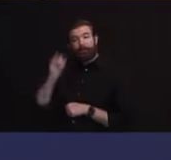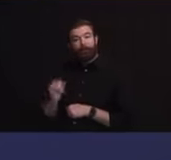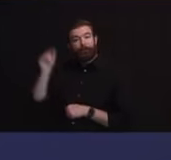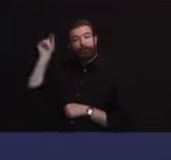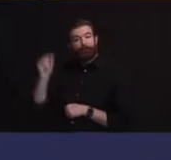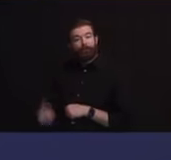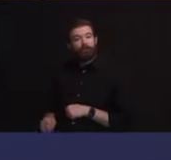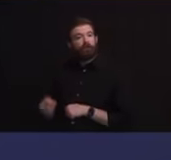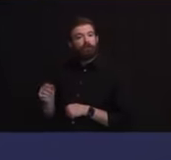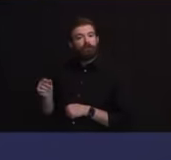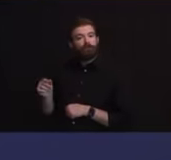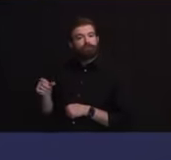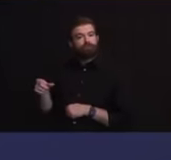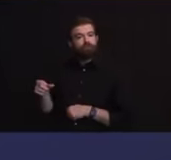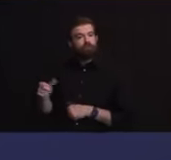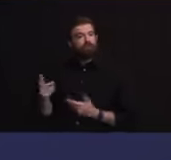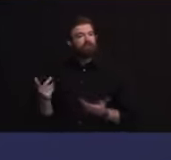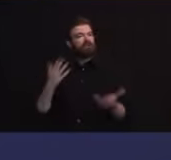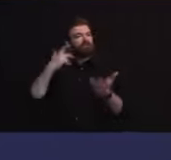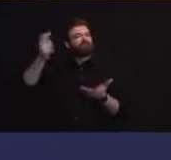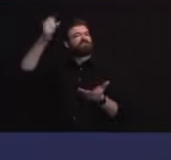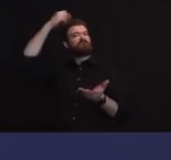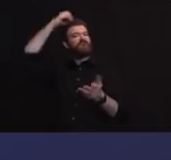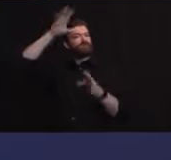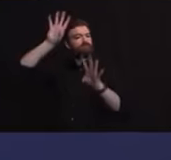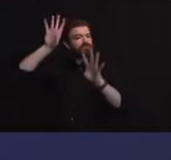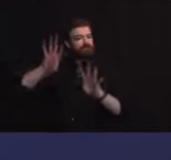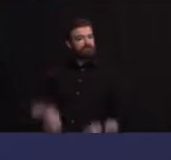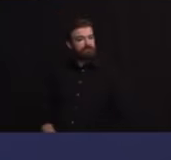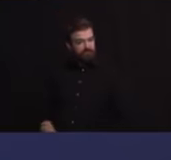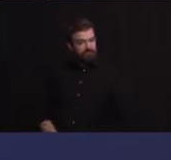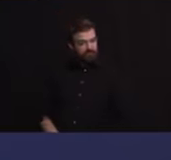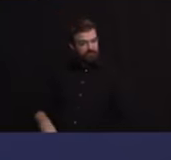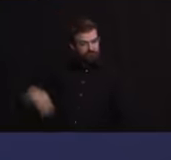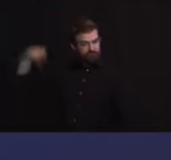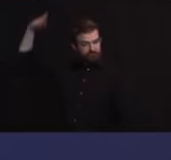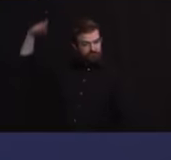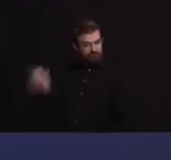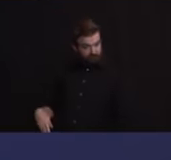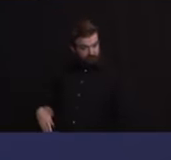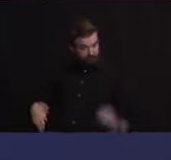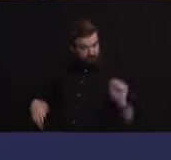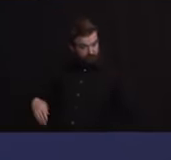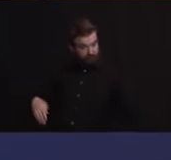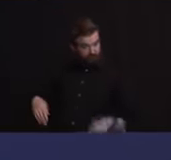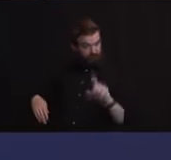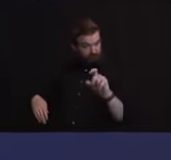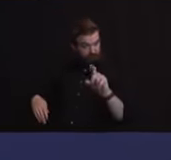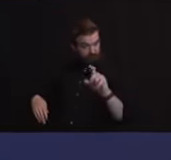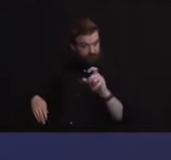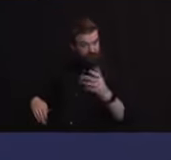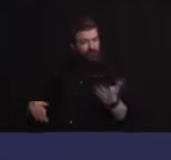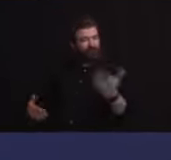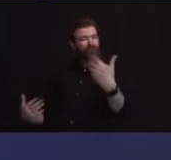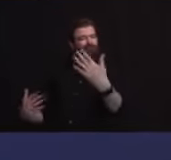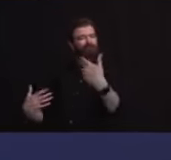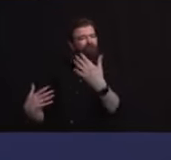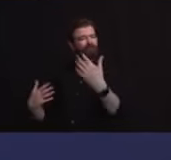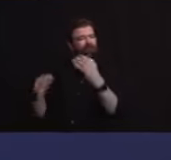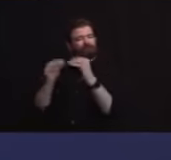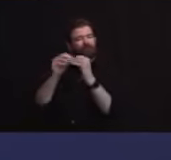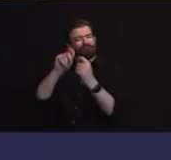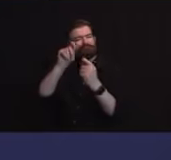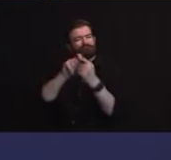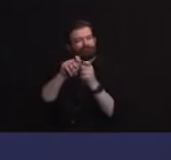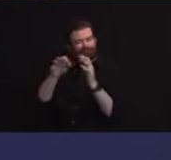curtains to separate people. So maybe could you give us a little specific information